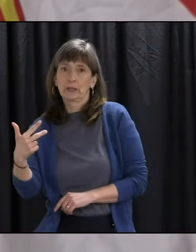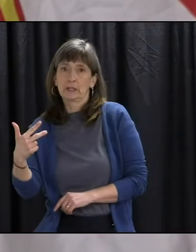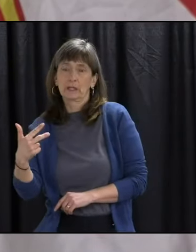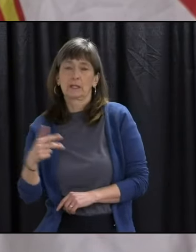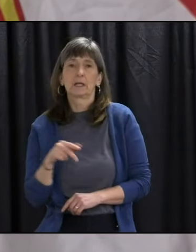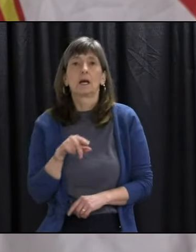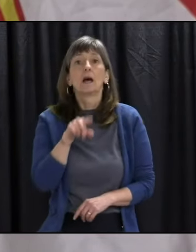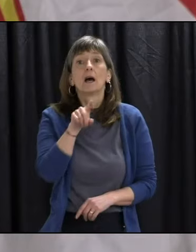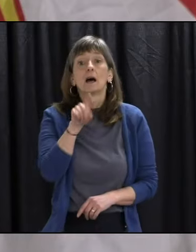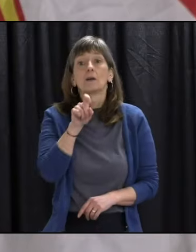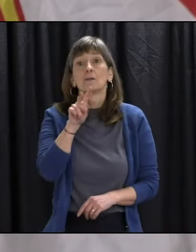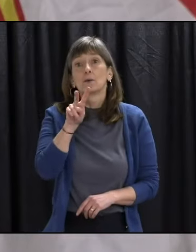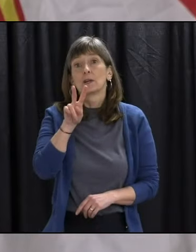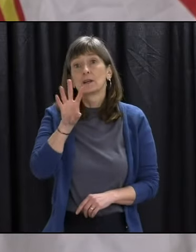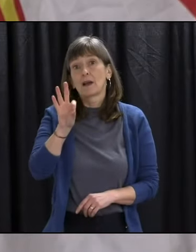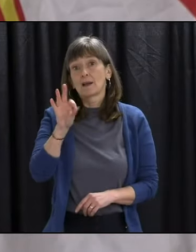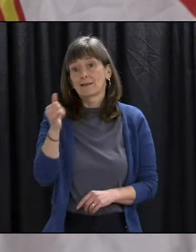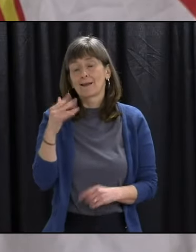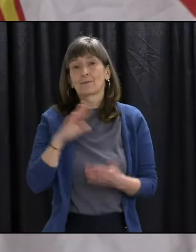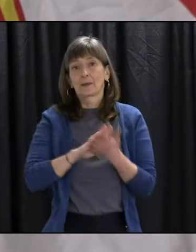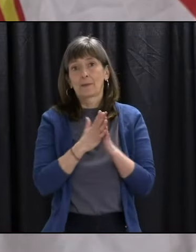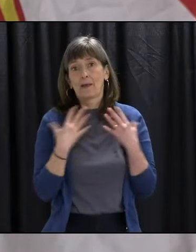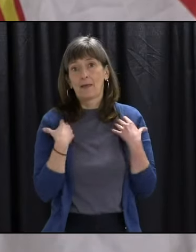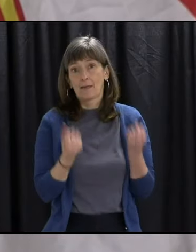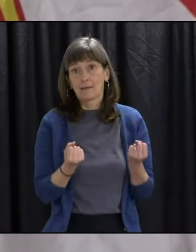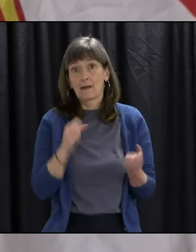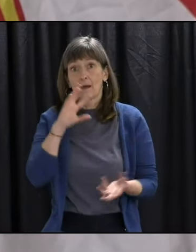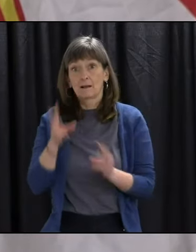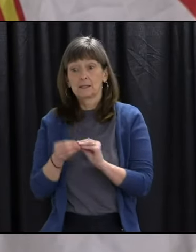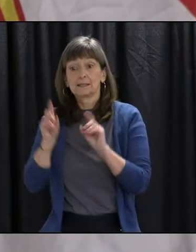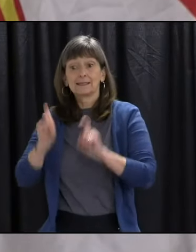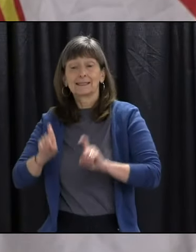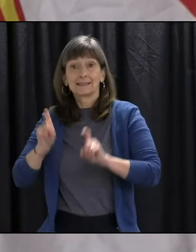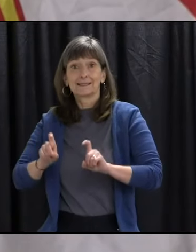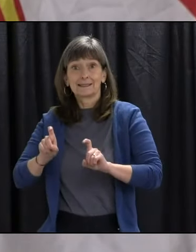149 people have now recovered, and in total we have tested